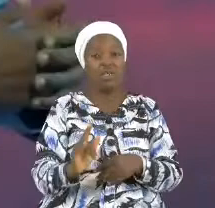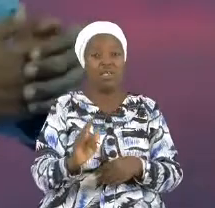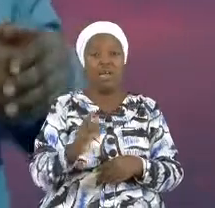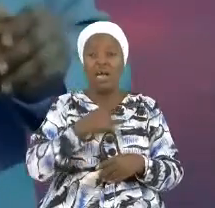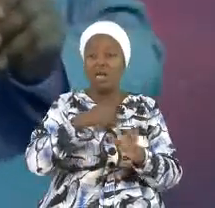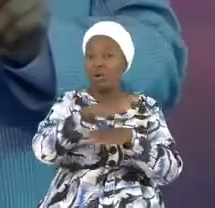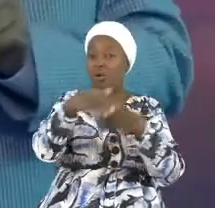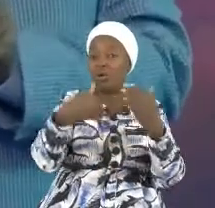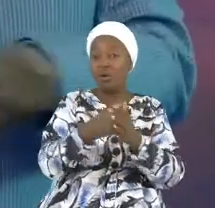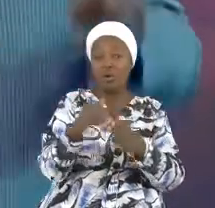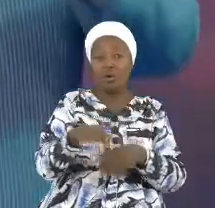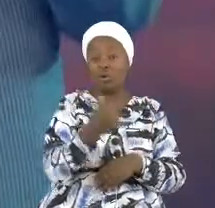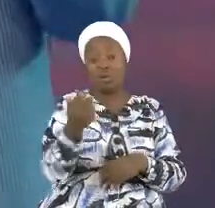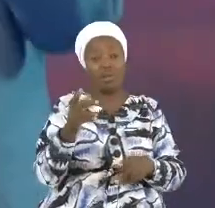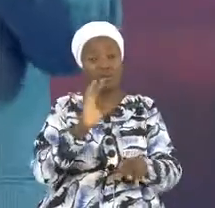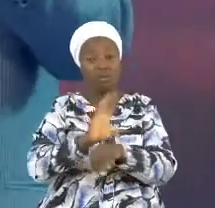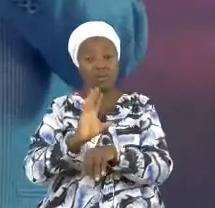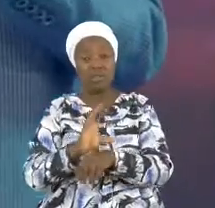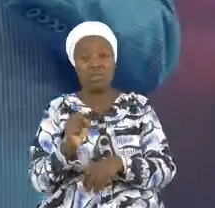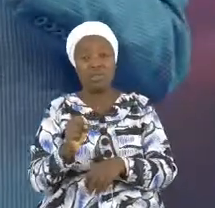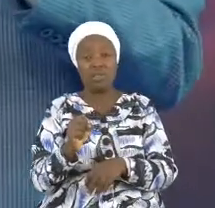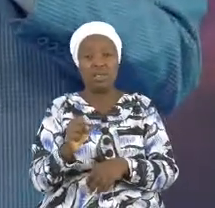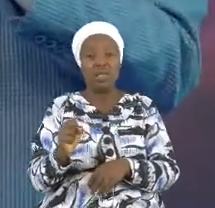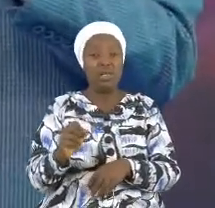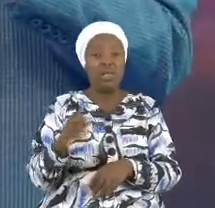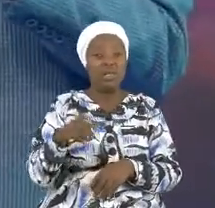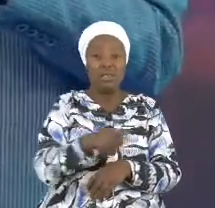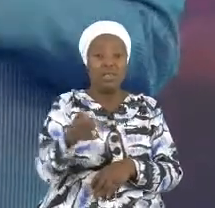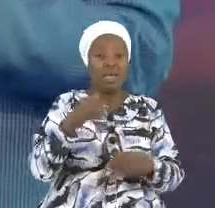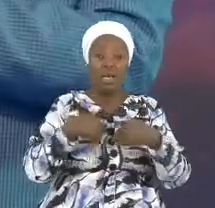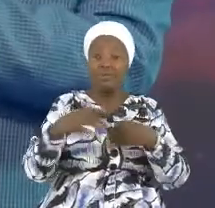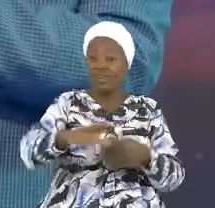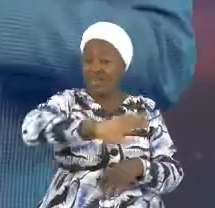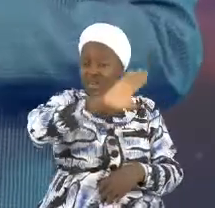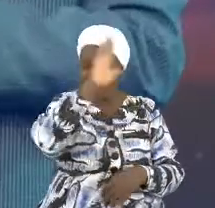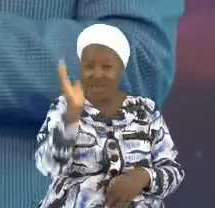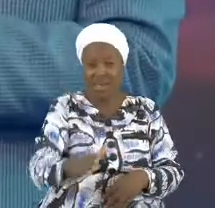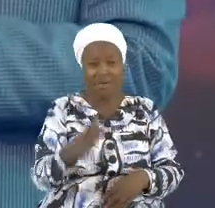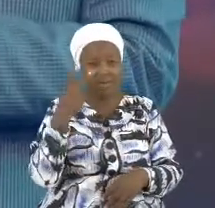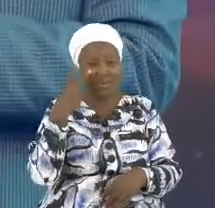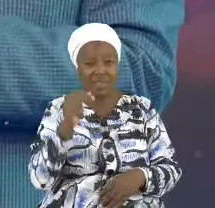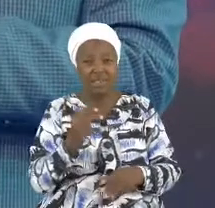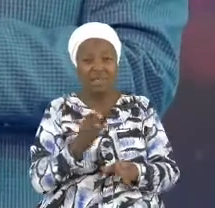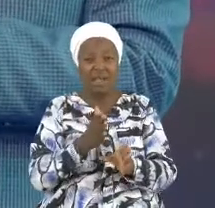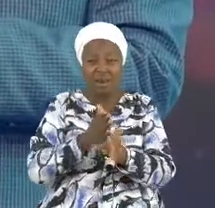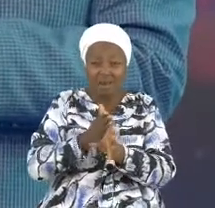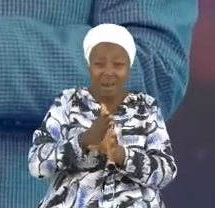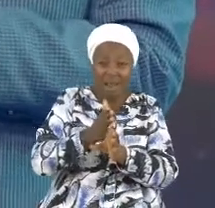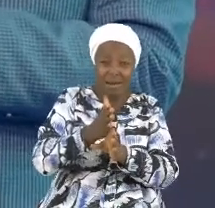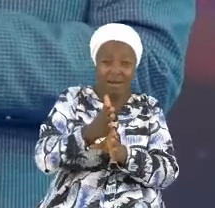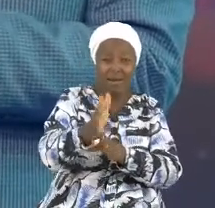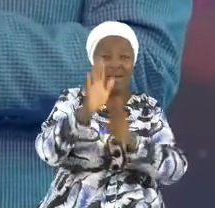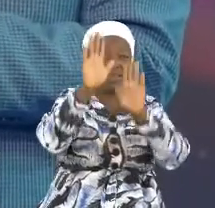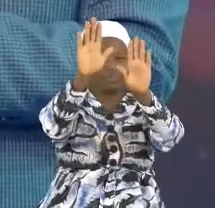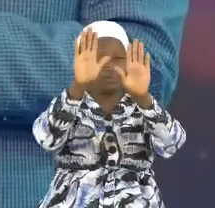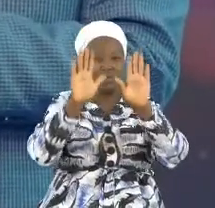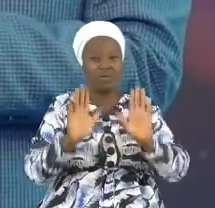Orthodox churches, they had never seen direct miracle